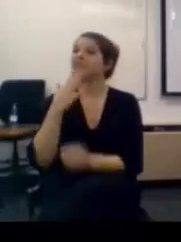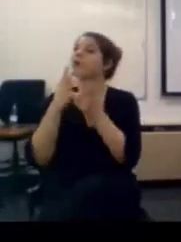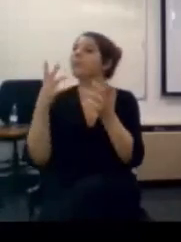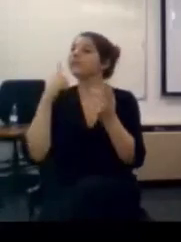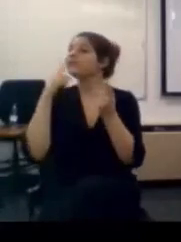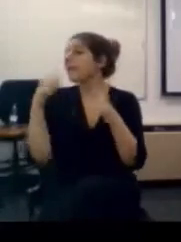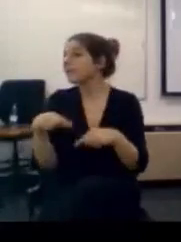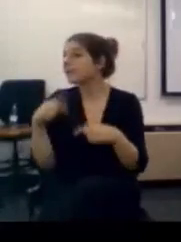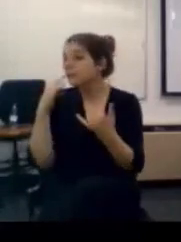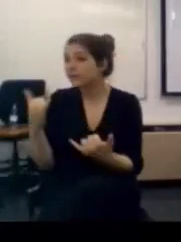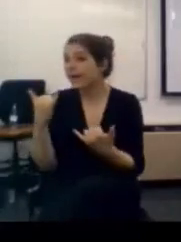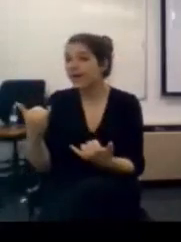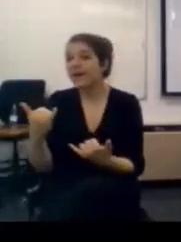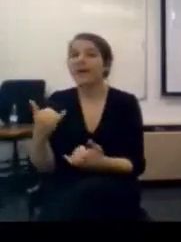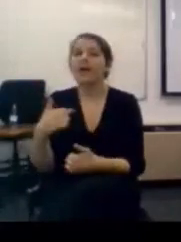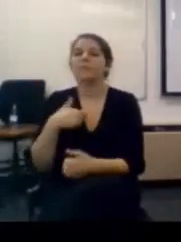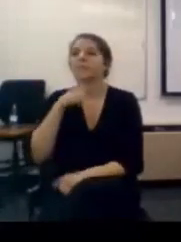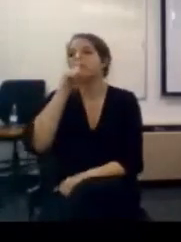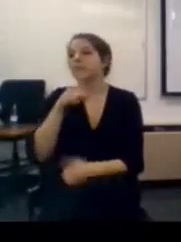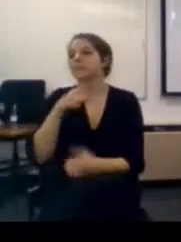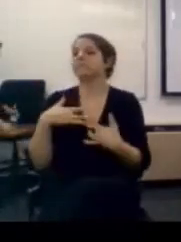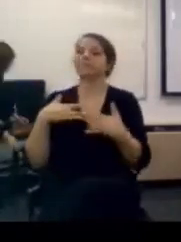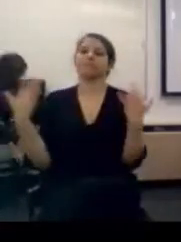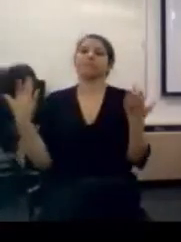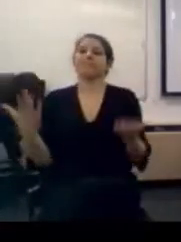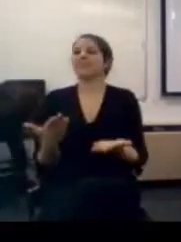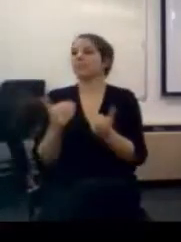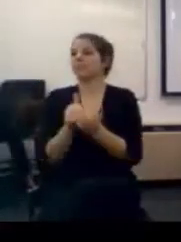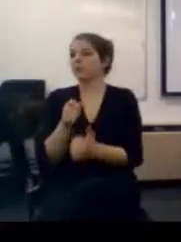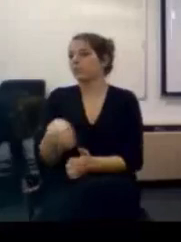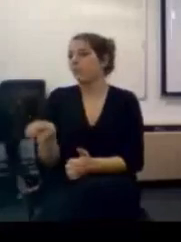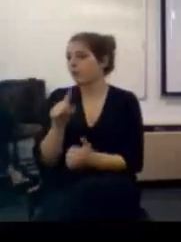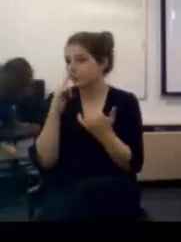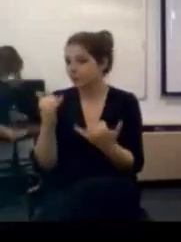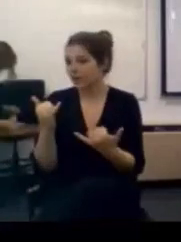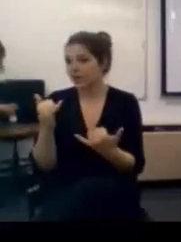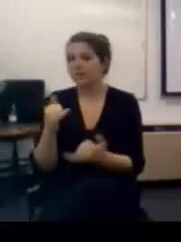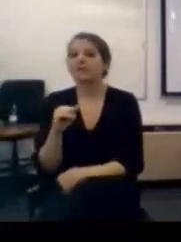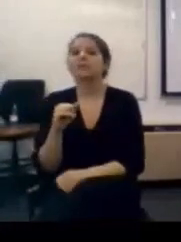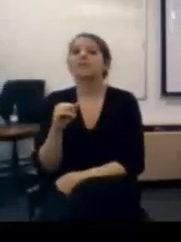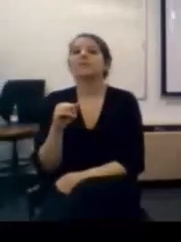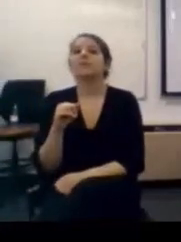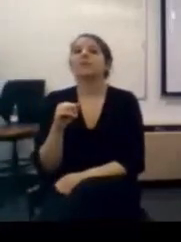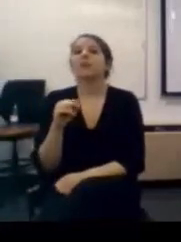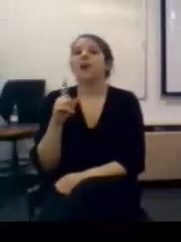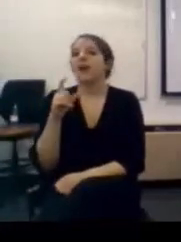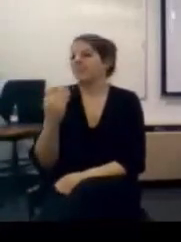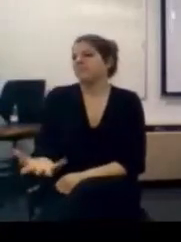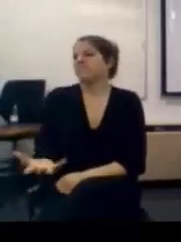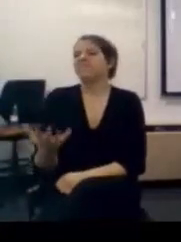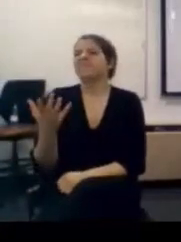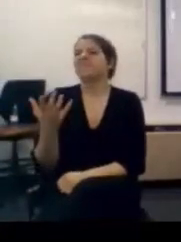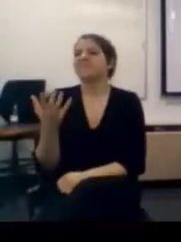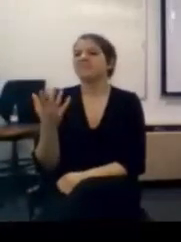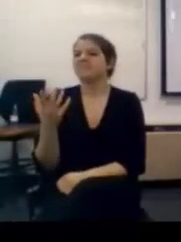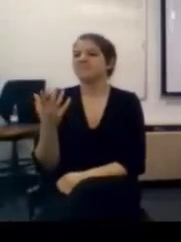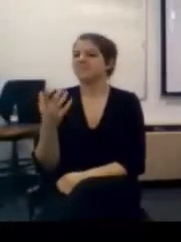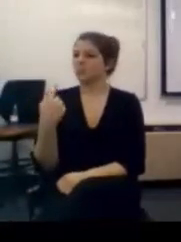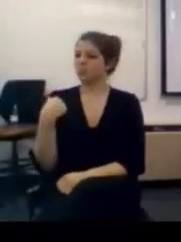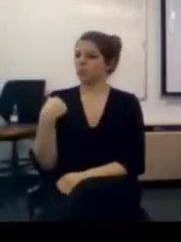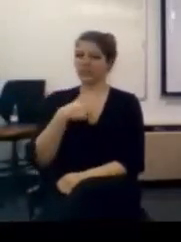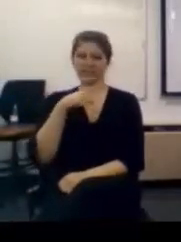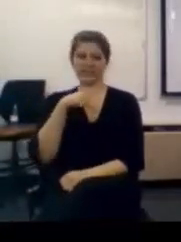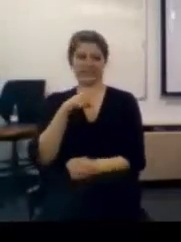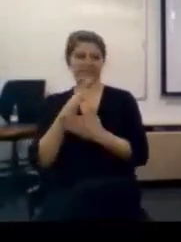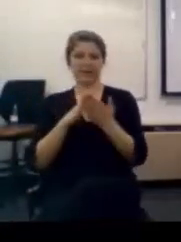Thank you. Thank you so much for coming. I am really thrilled to be here with you all. So it goes without